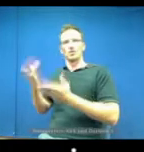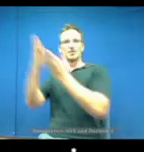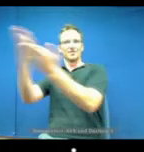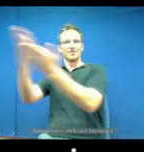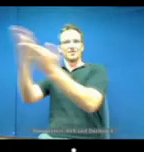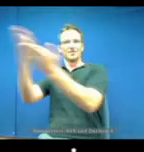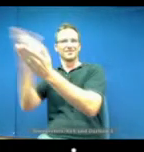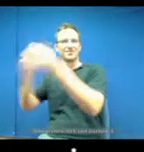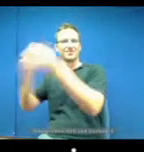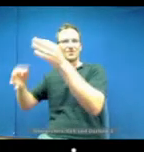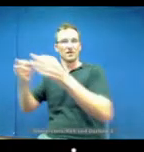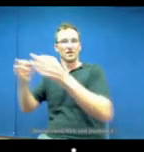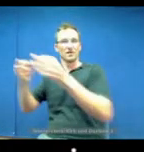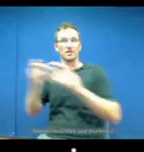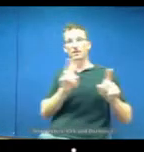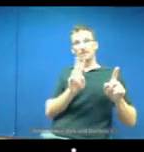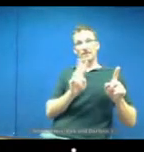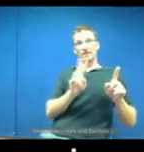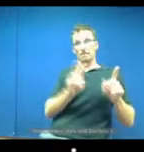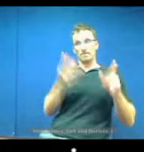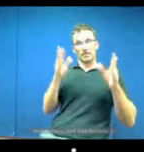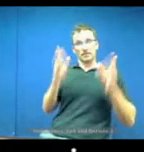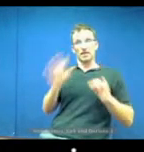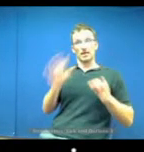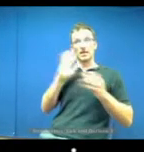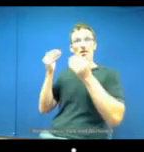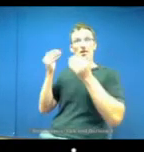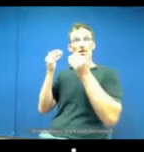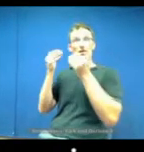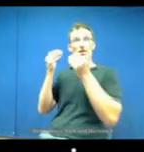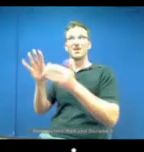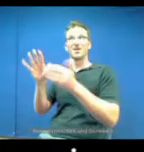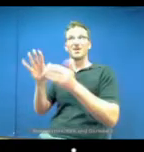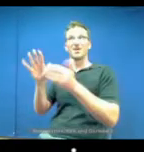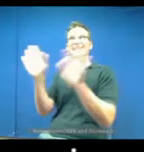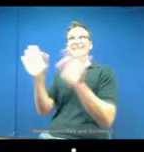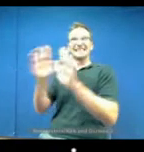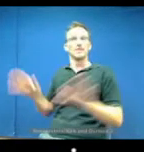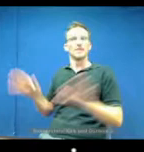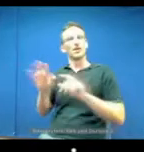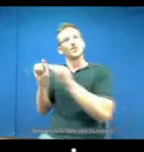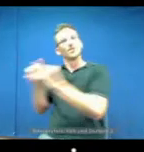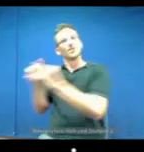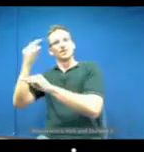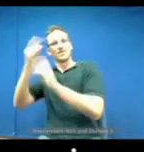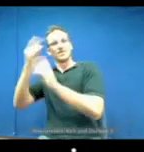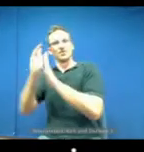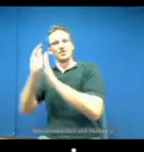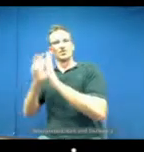to determine whether the case goes, so they can't usually just change their mind and drop the case.